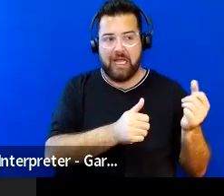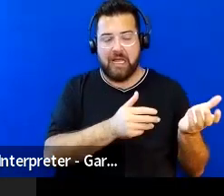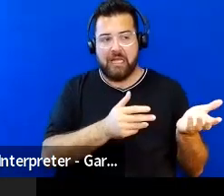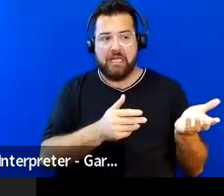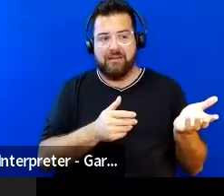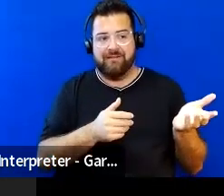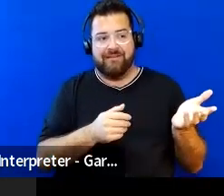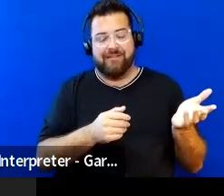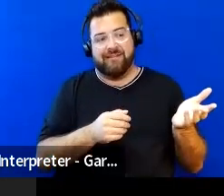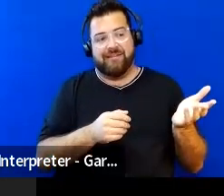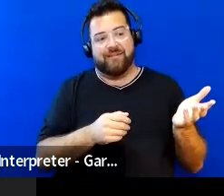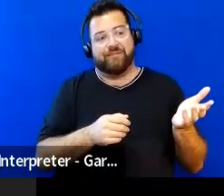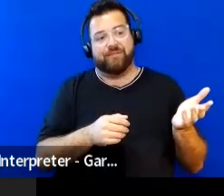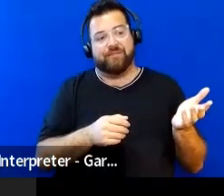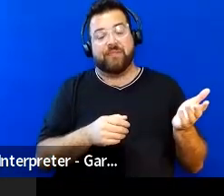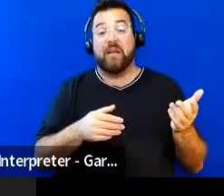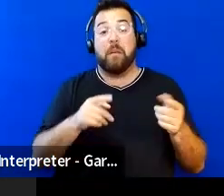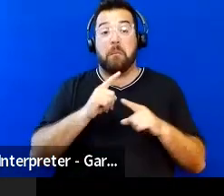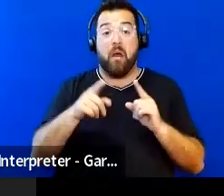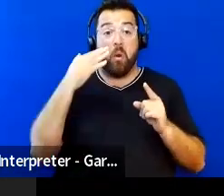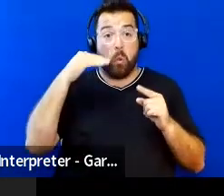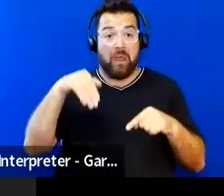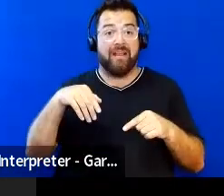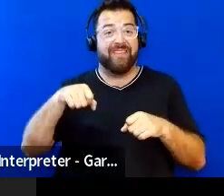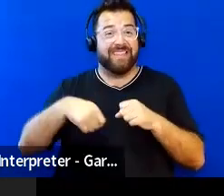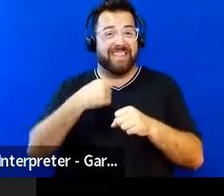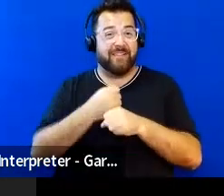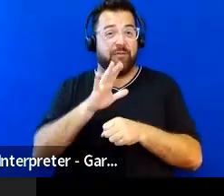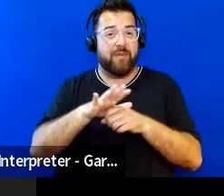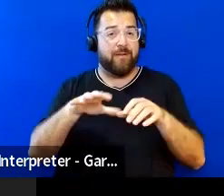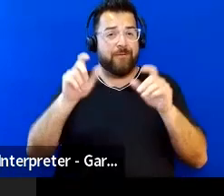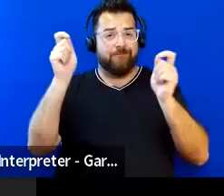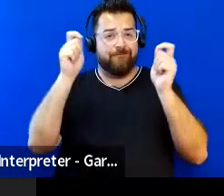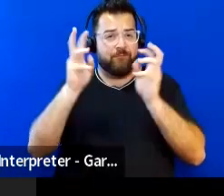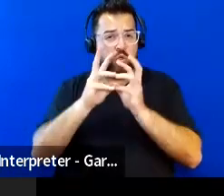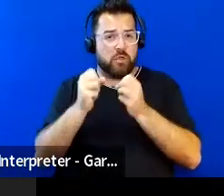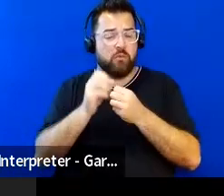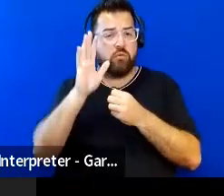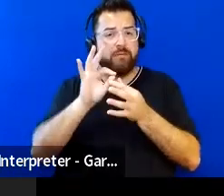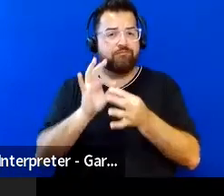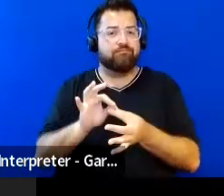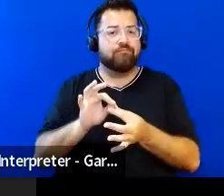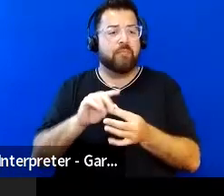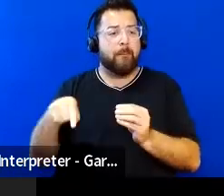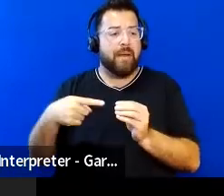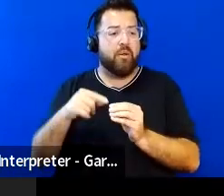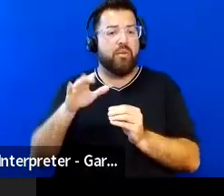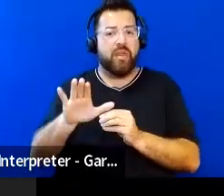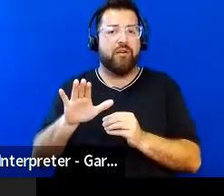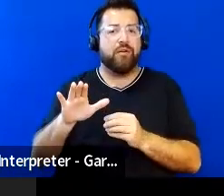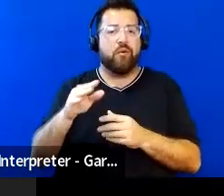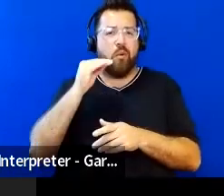This LibreFest is focused on their ADAPT homeworking system, which is an